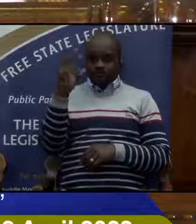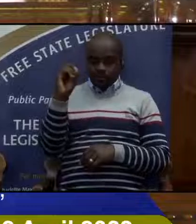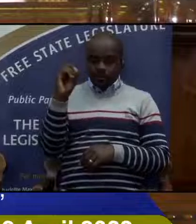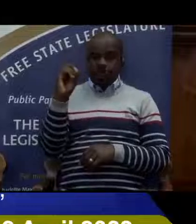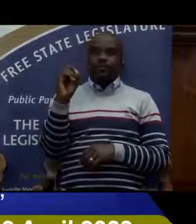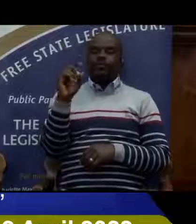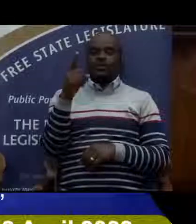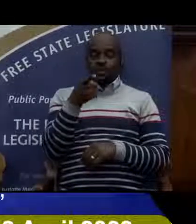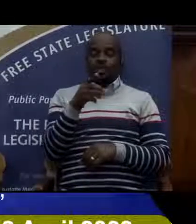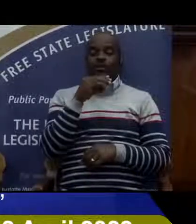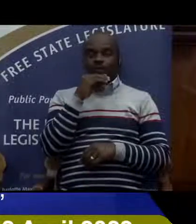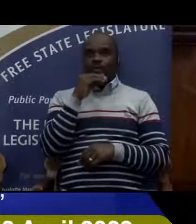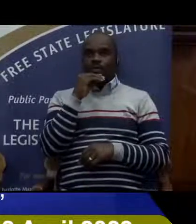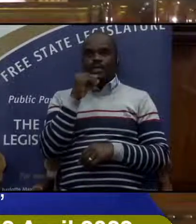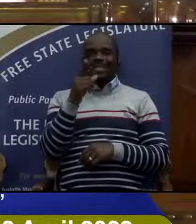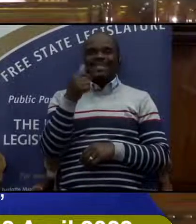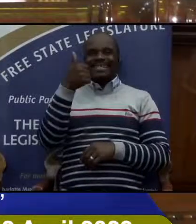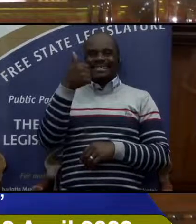that